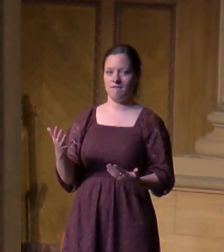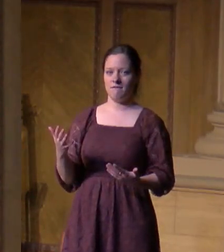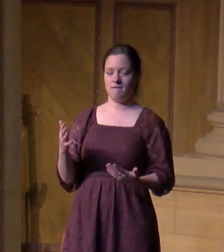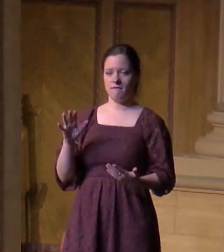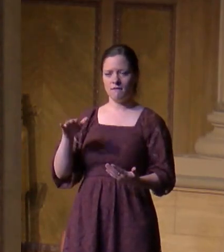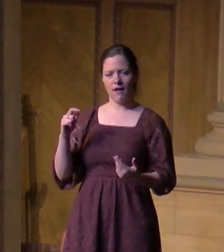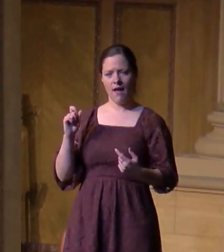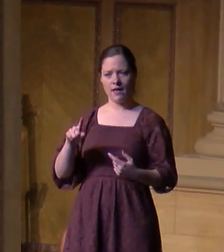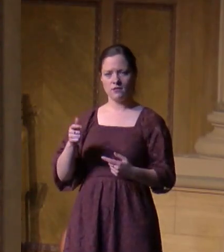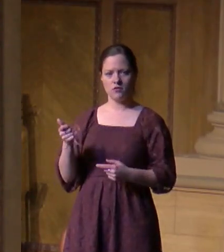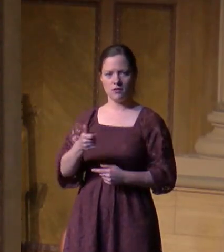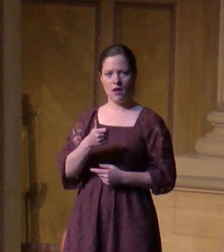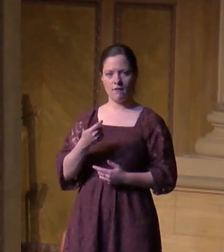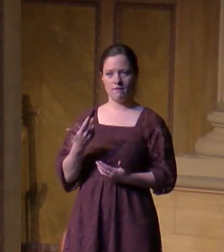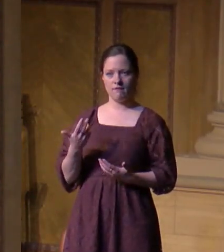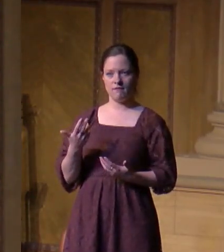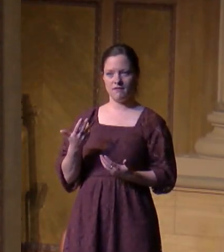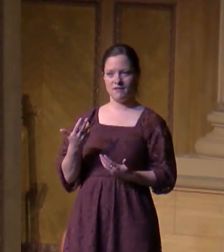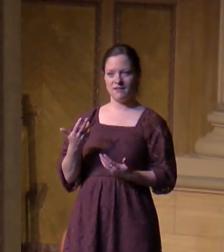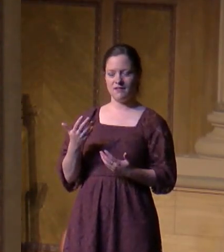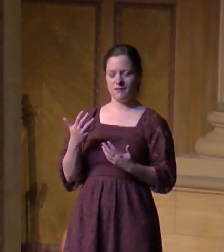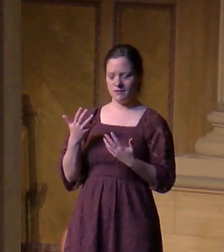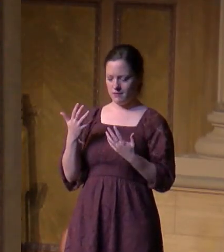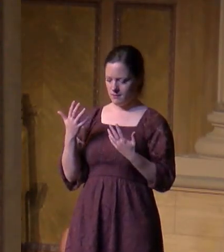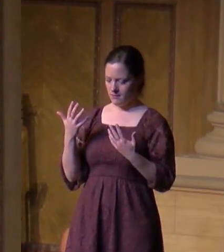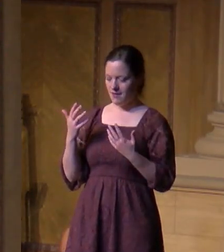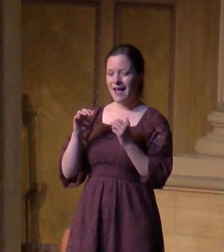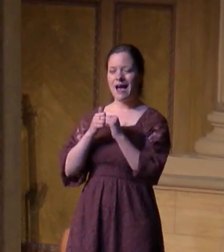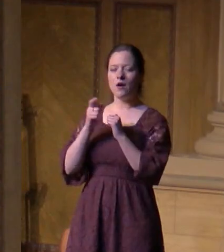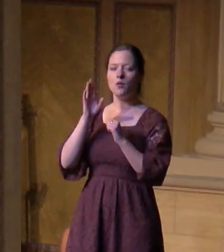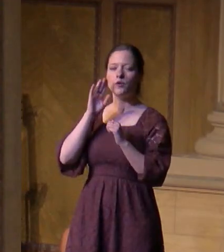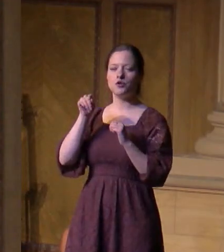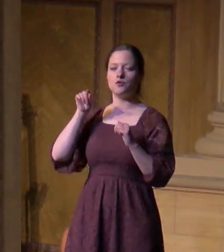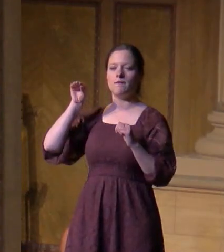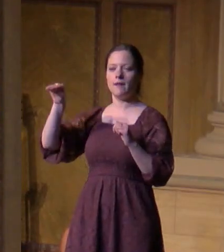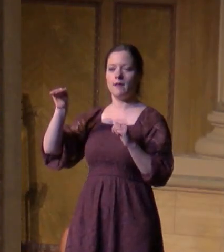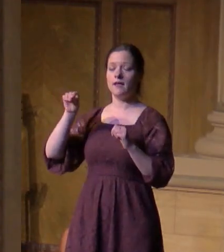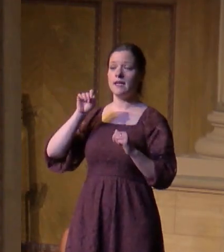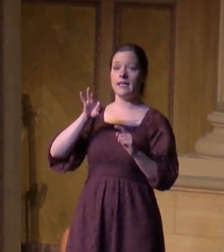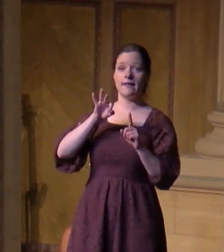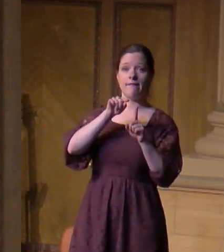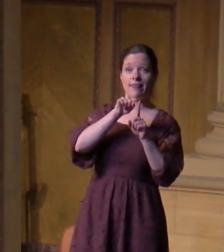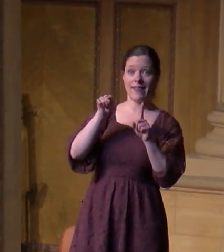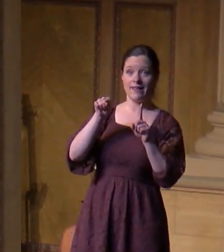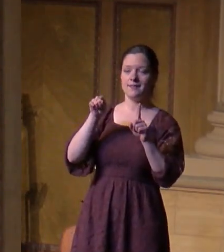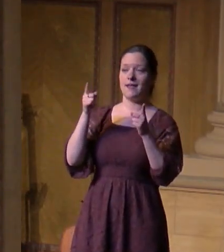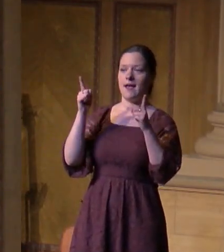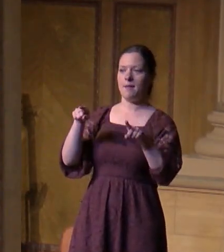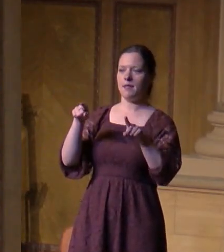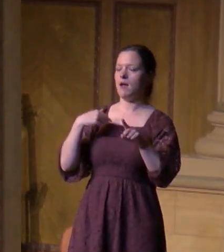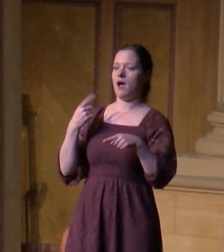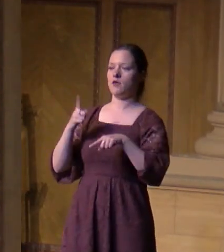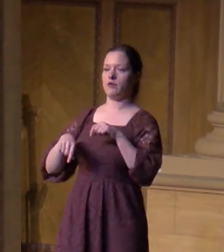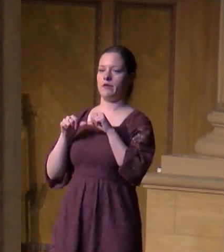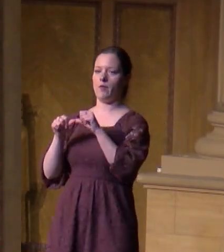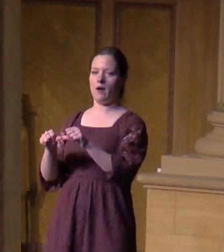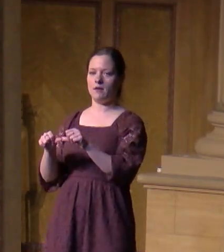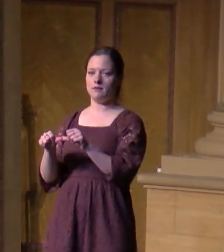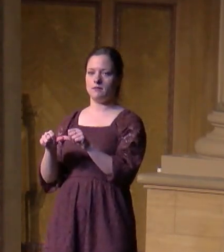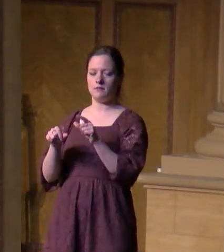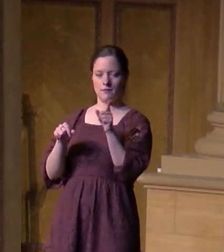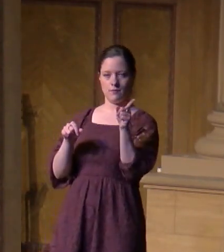like ask yourself the question how would you answer how would you fill in this blank if this blank thing happened I just couldn't go on